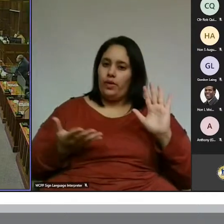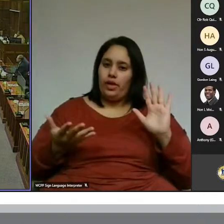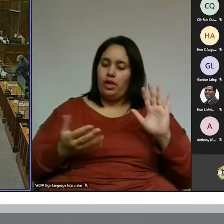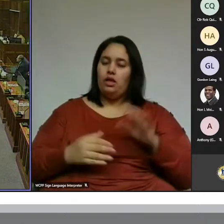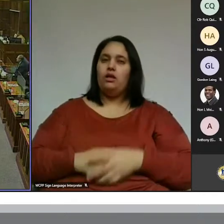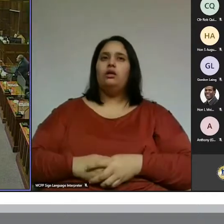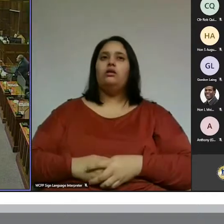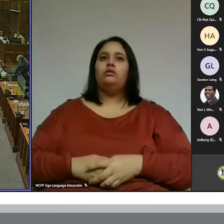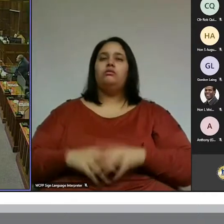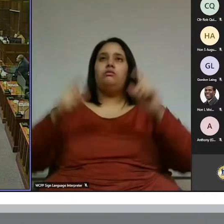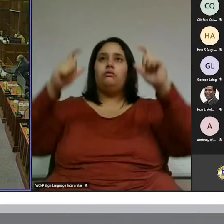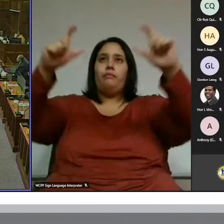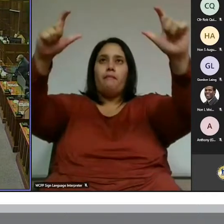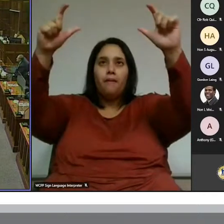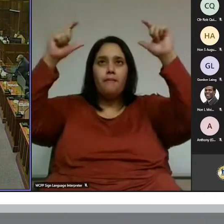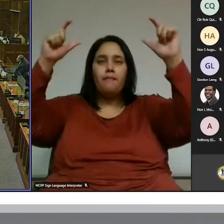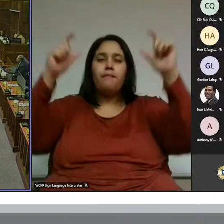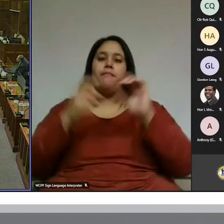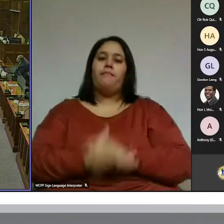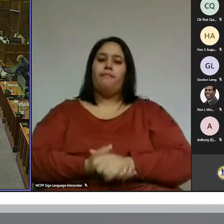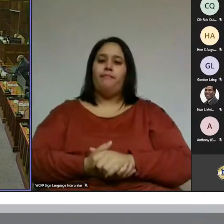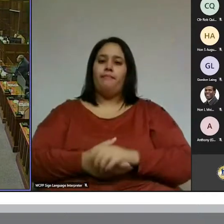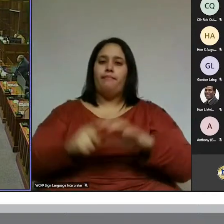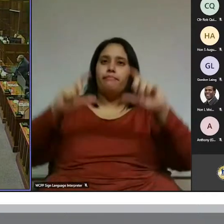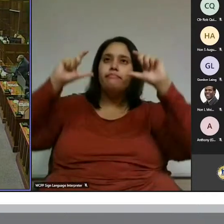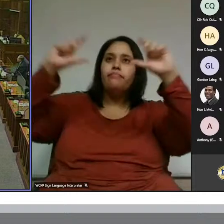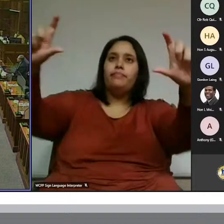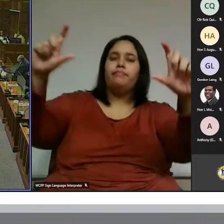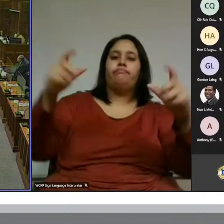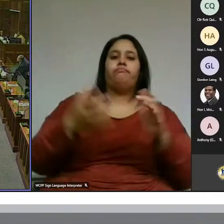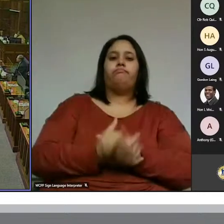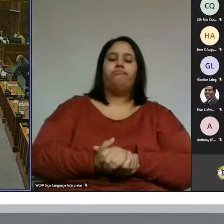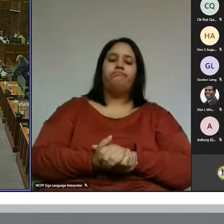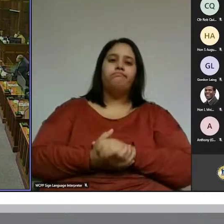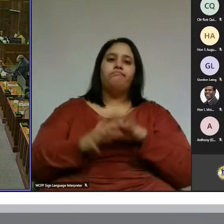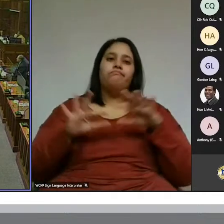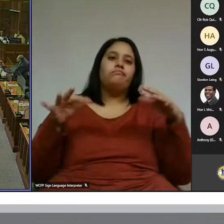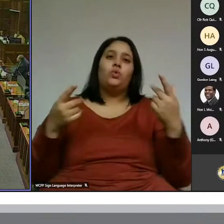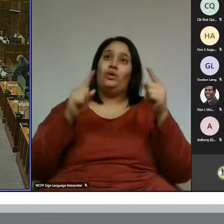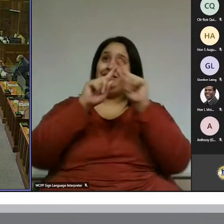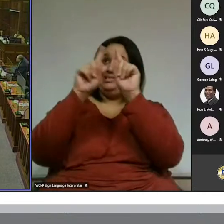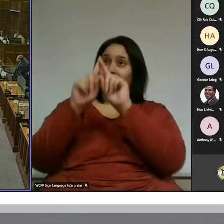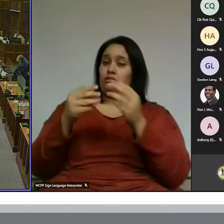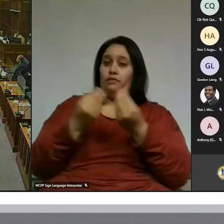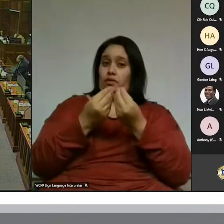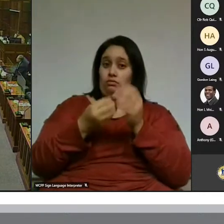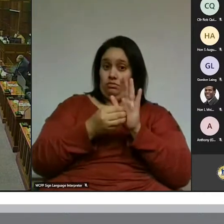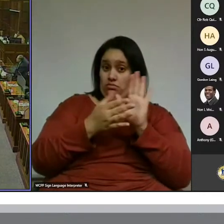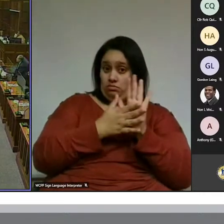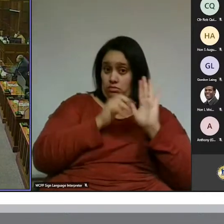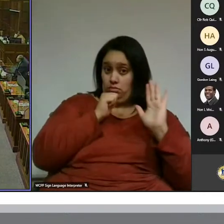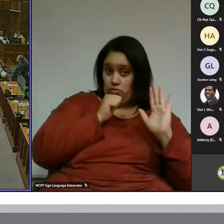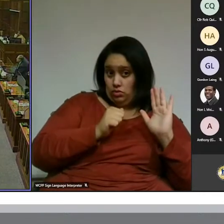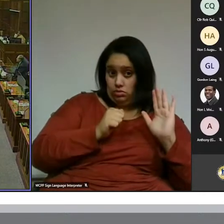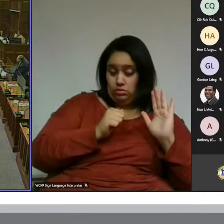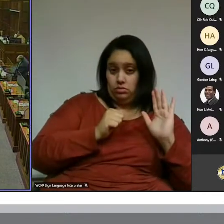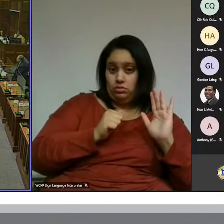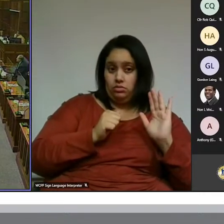overhead signage, etc., or would items such as that not be reflected in